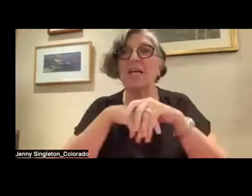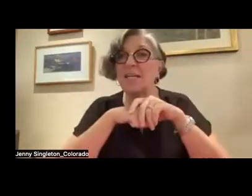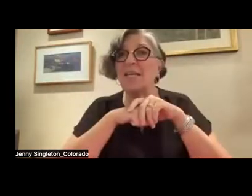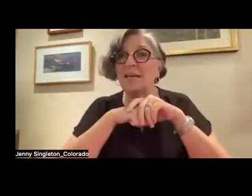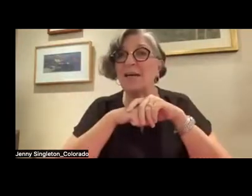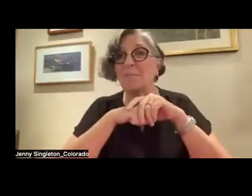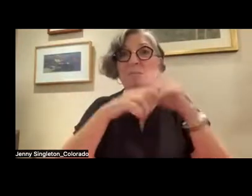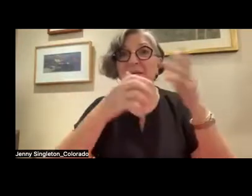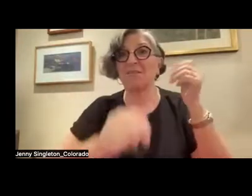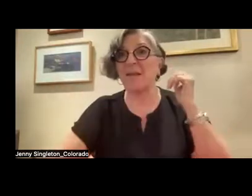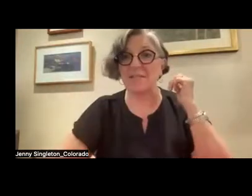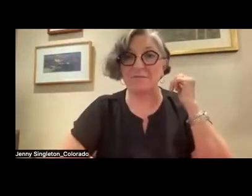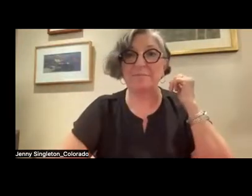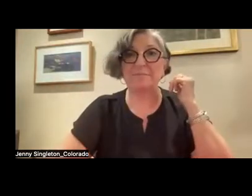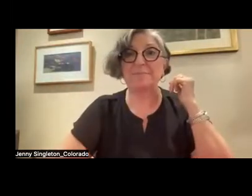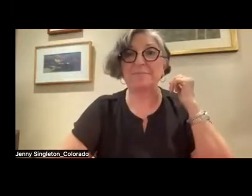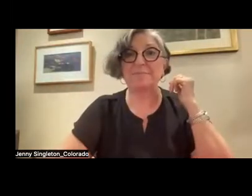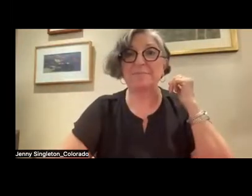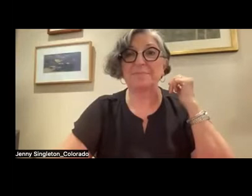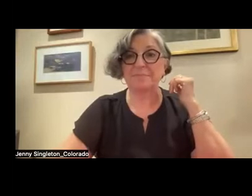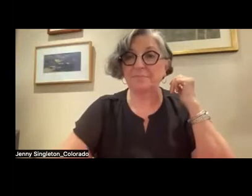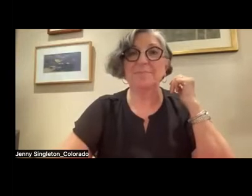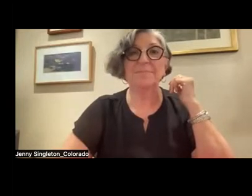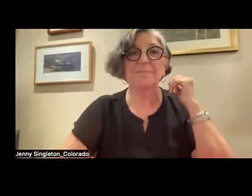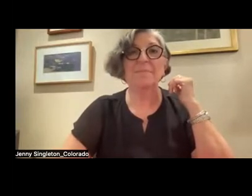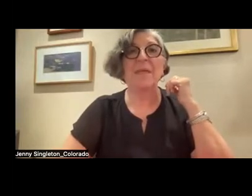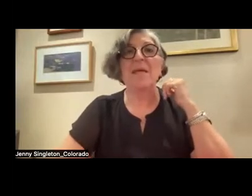or signing is effective.